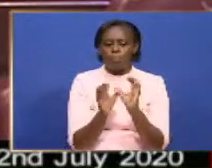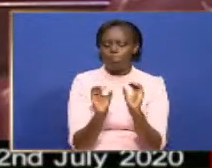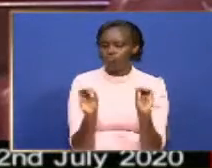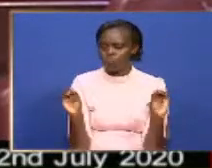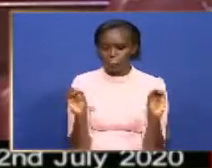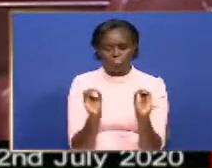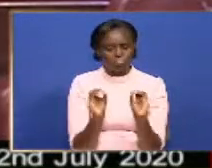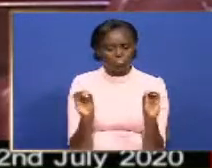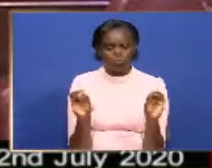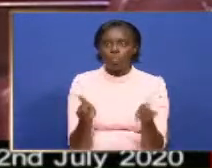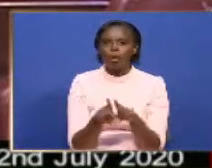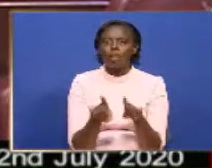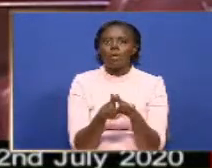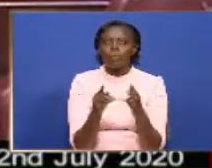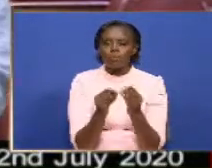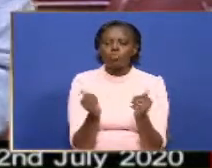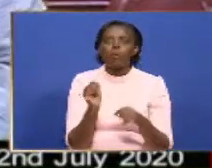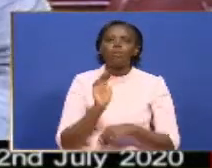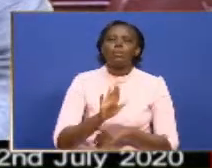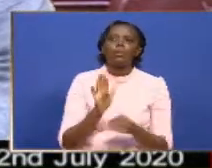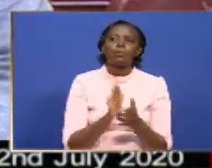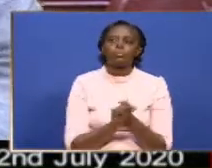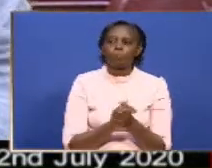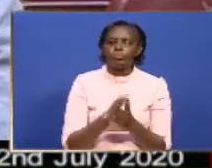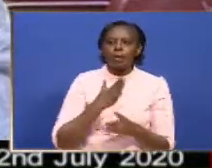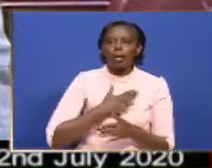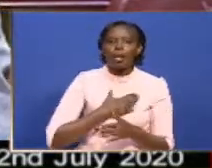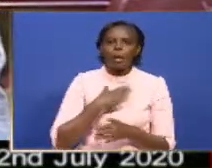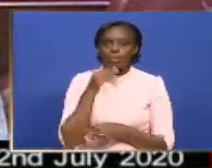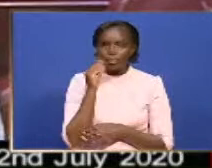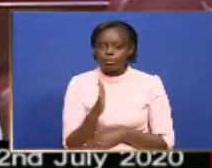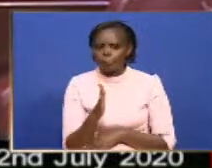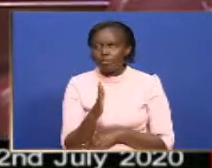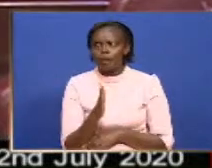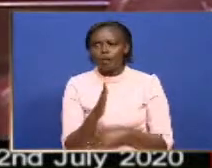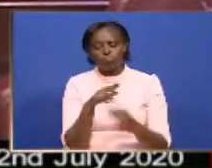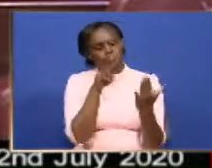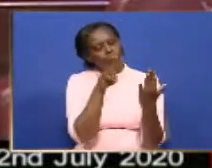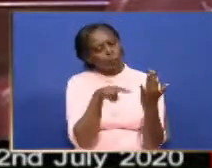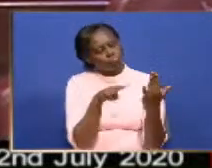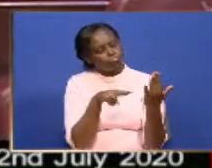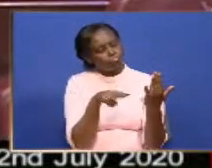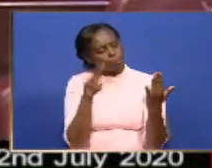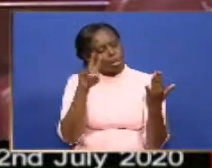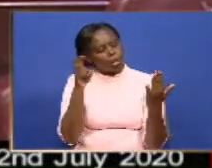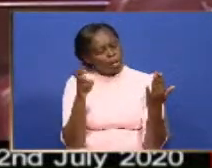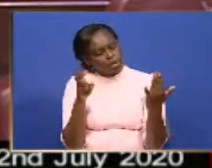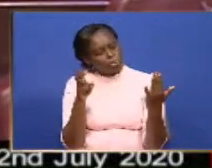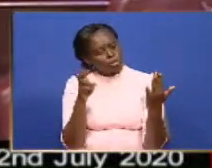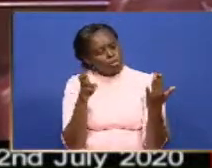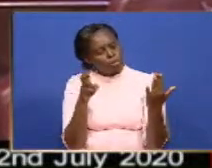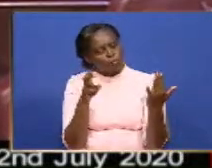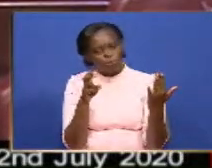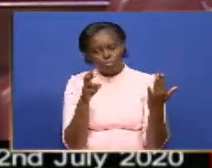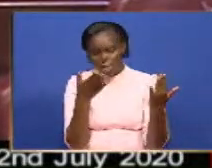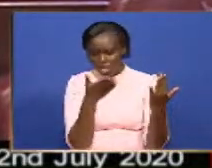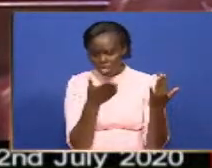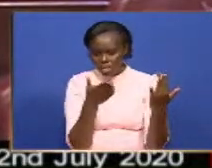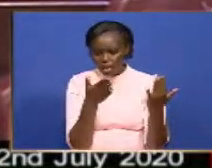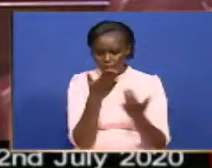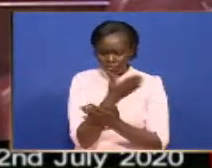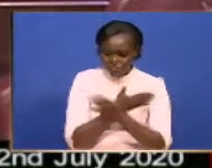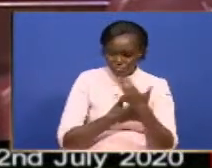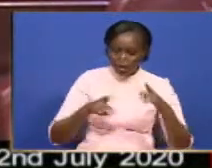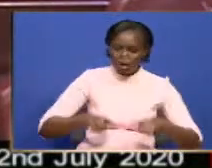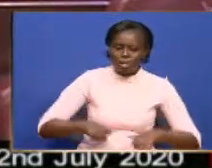seek to solve them. I, therefore, Honorable Speaker, looking in particular at the issue of coexistence and the manner in